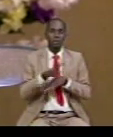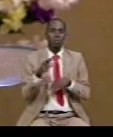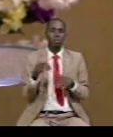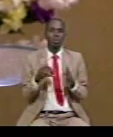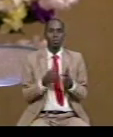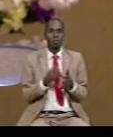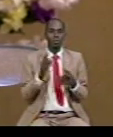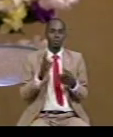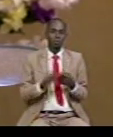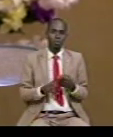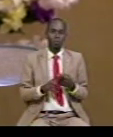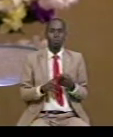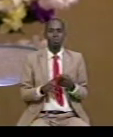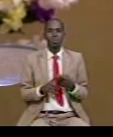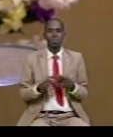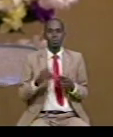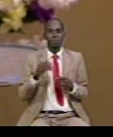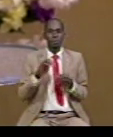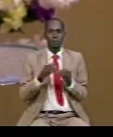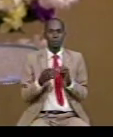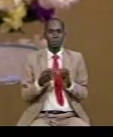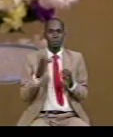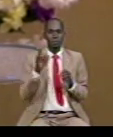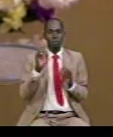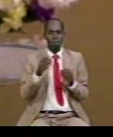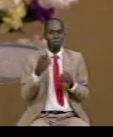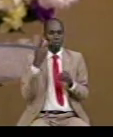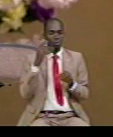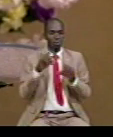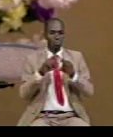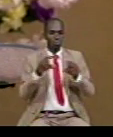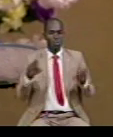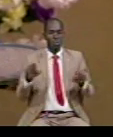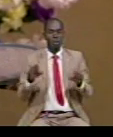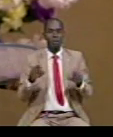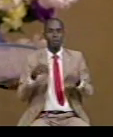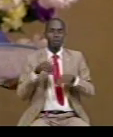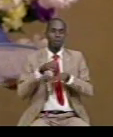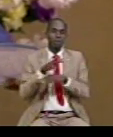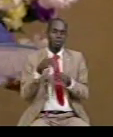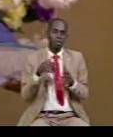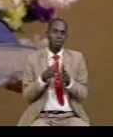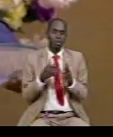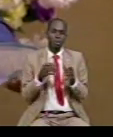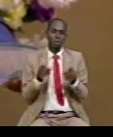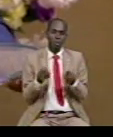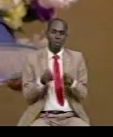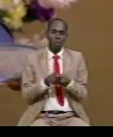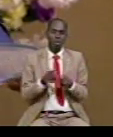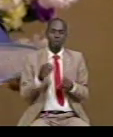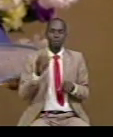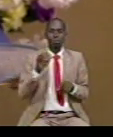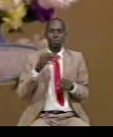address via SMS or WhatsApp to the number mentioned,